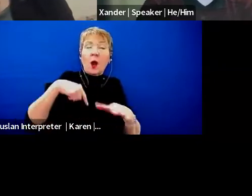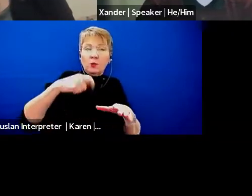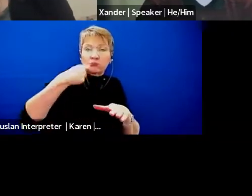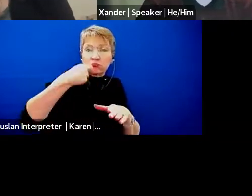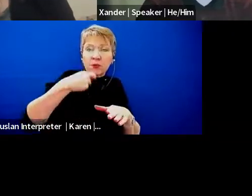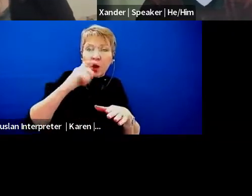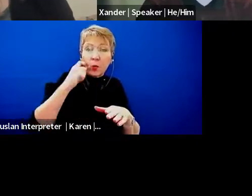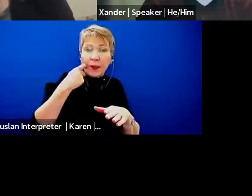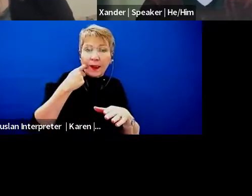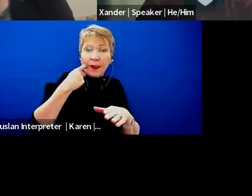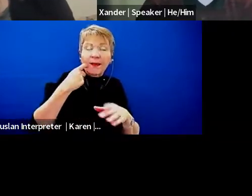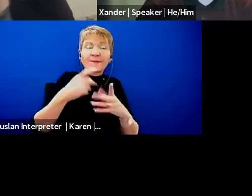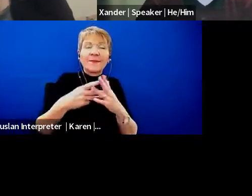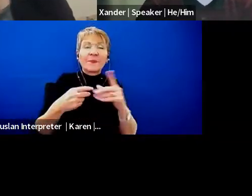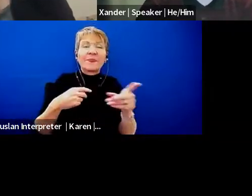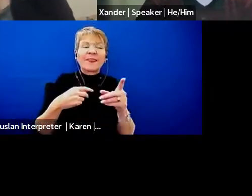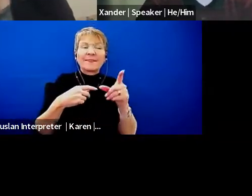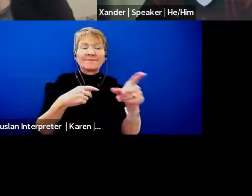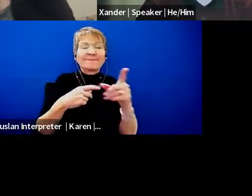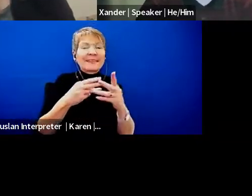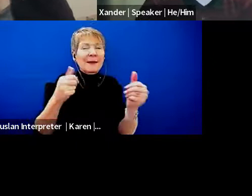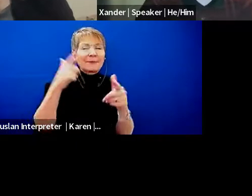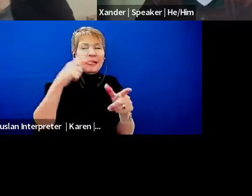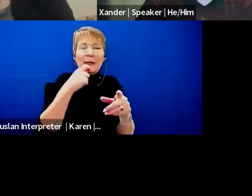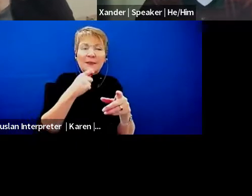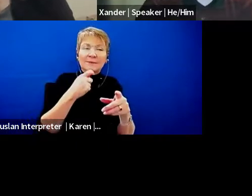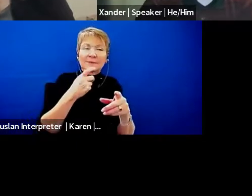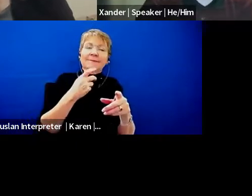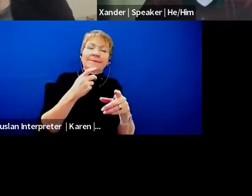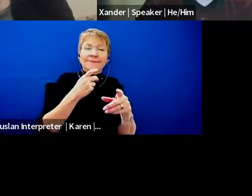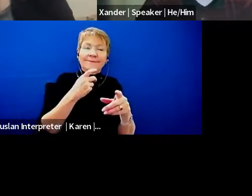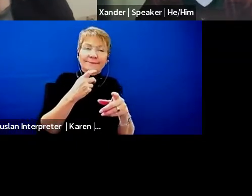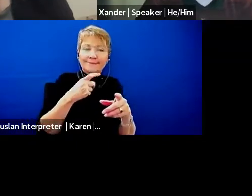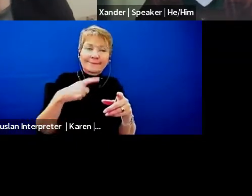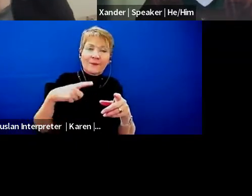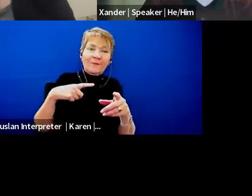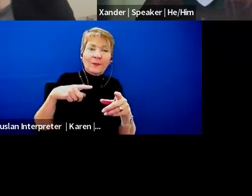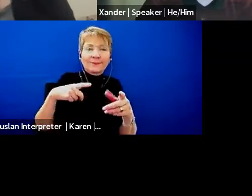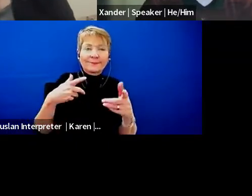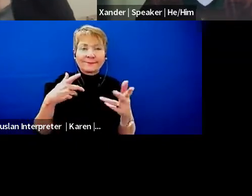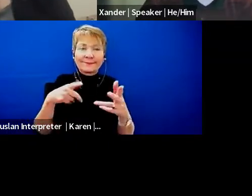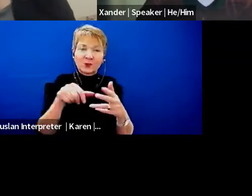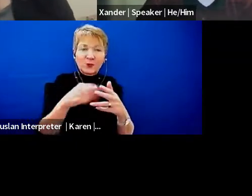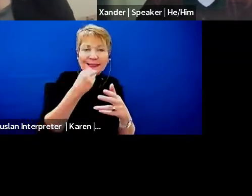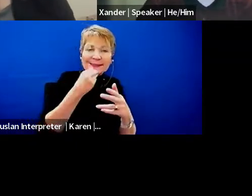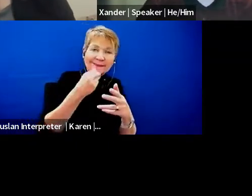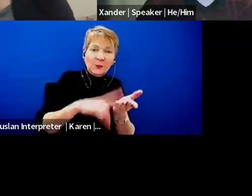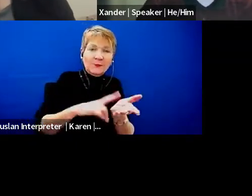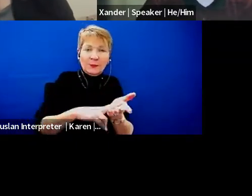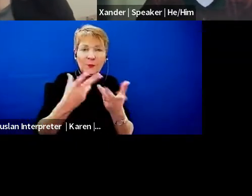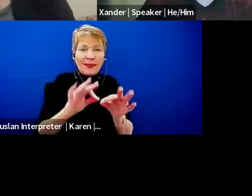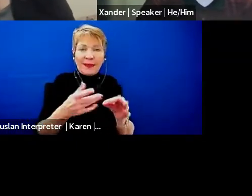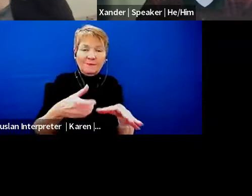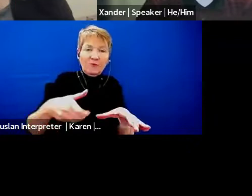some bechamel sauce on top. So being able to continue those supports in other areas has also been